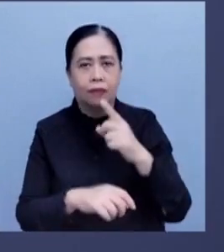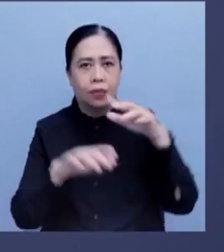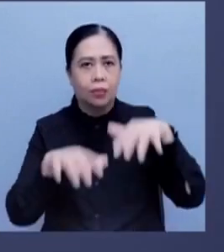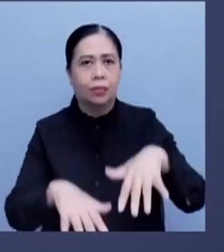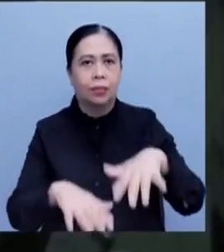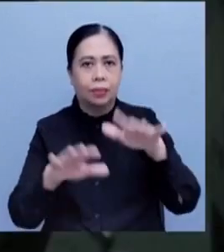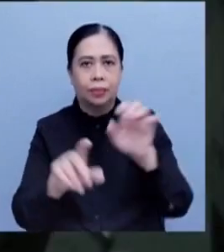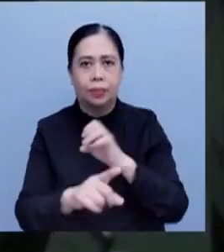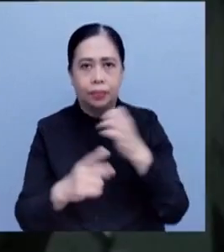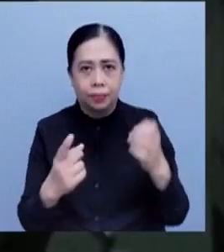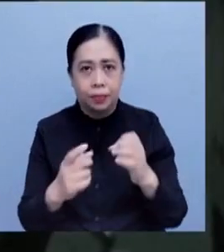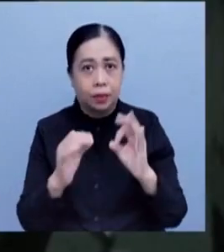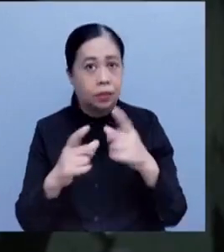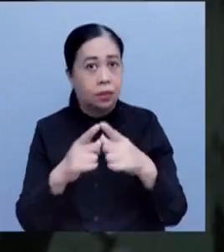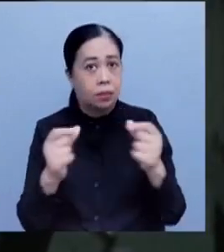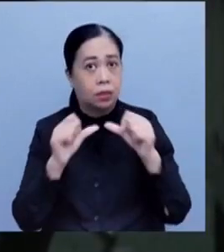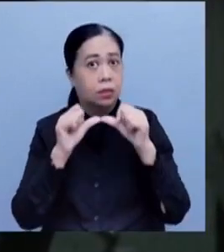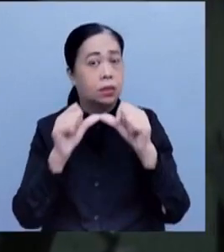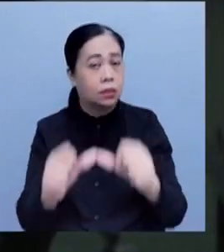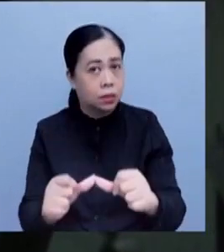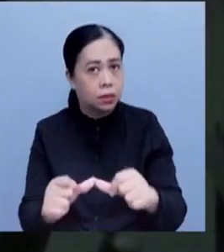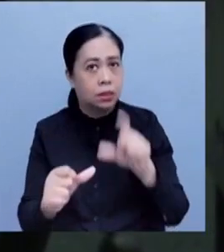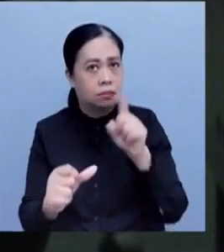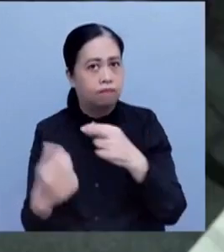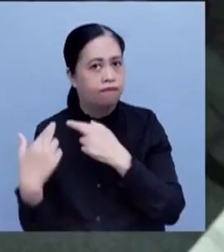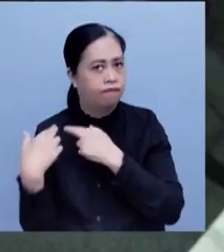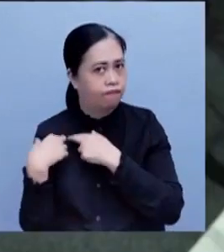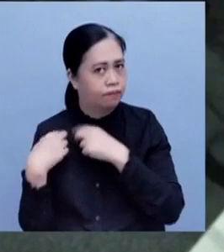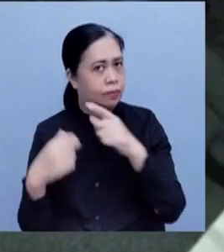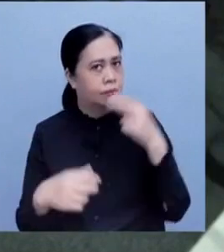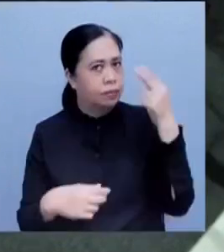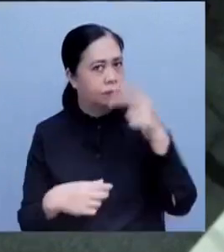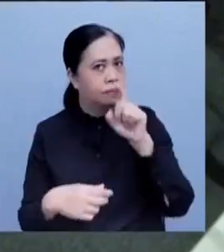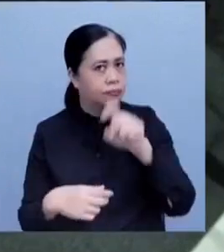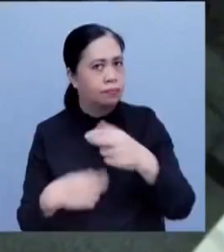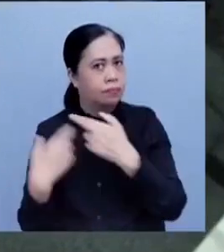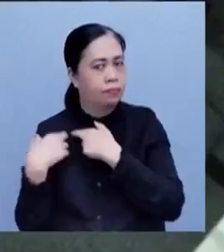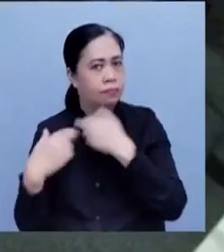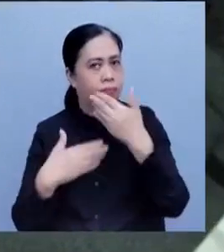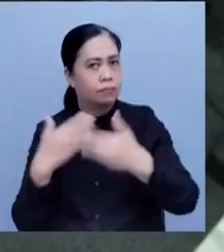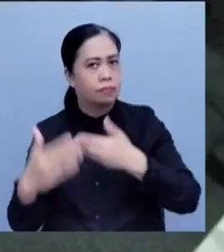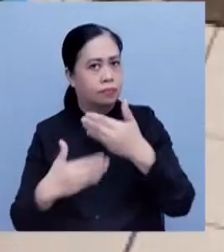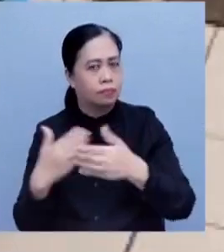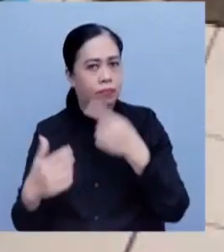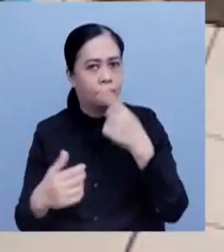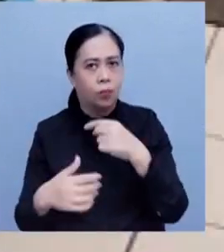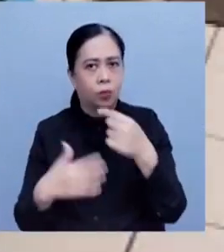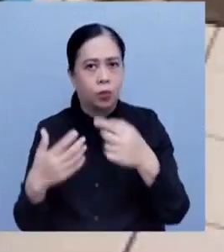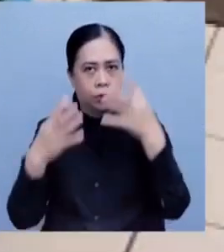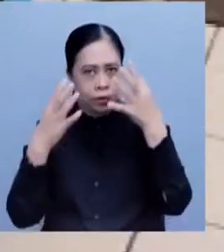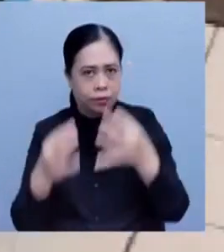If Japan persists, it must bear historical responsibility for this.